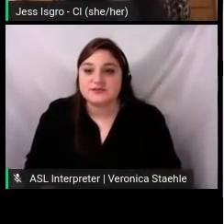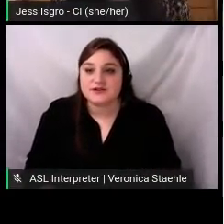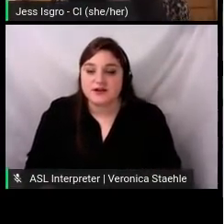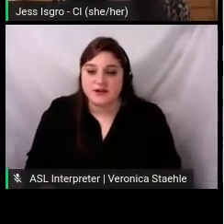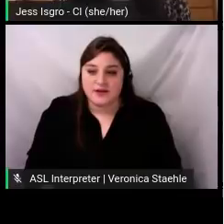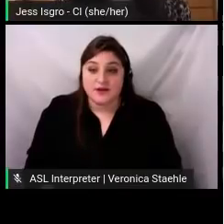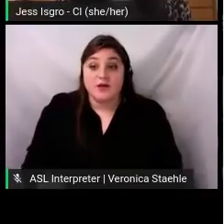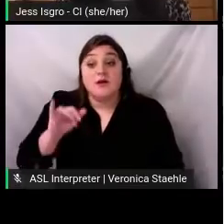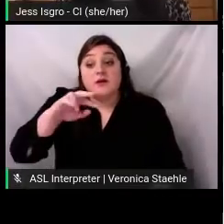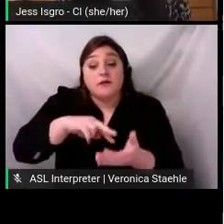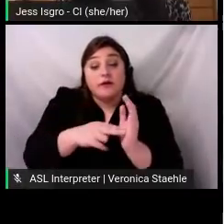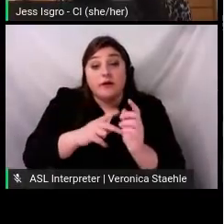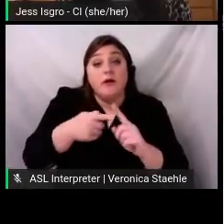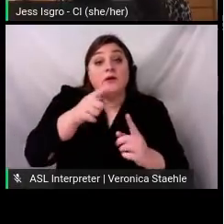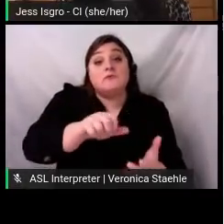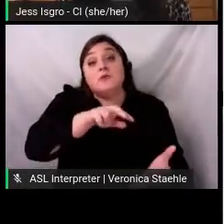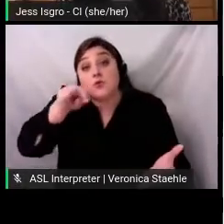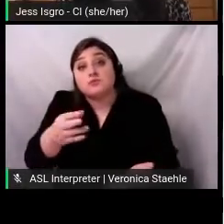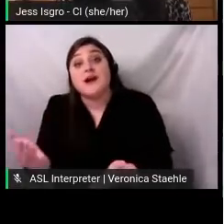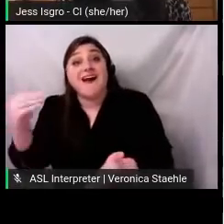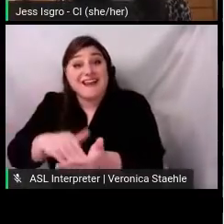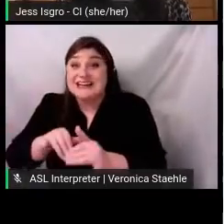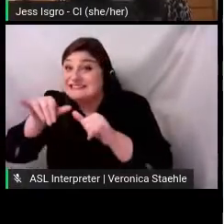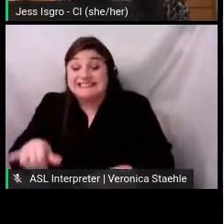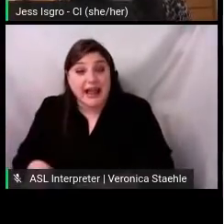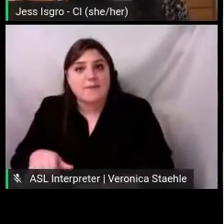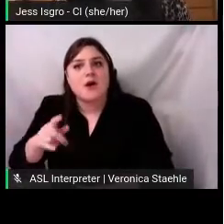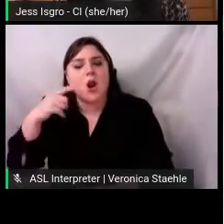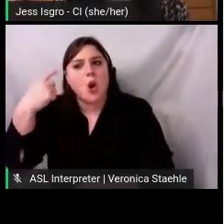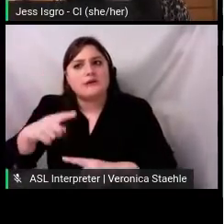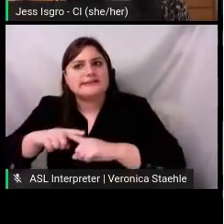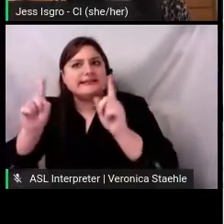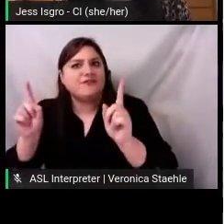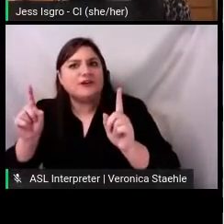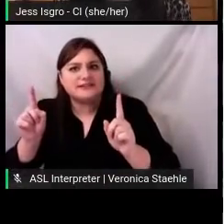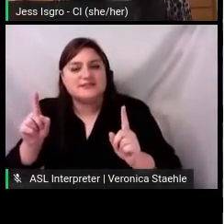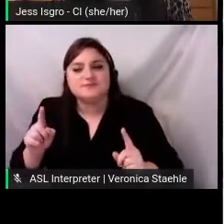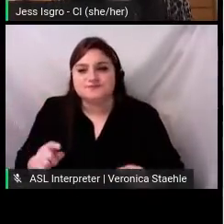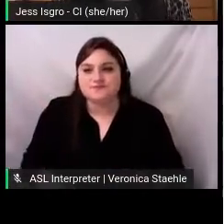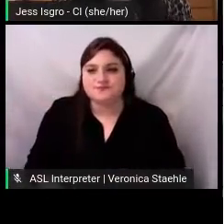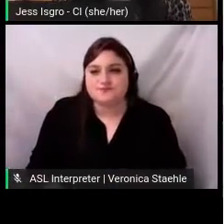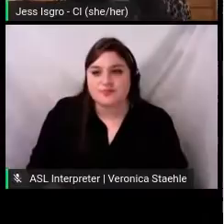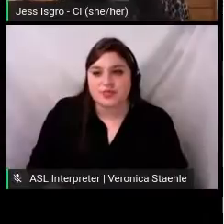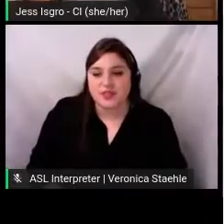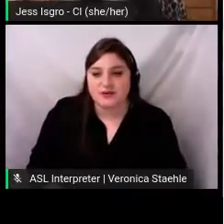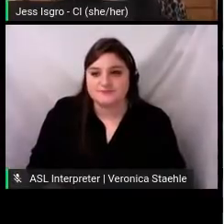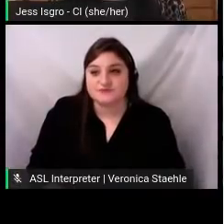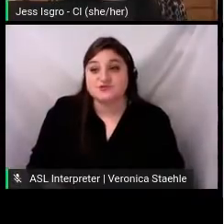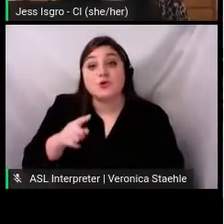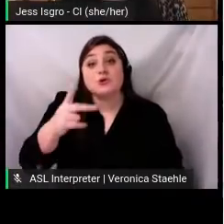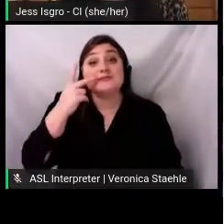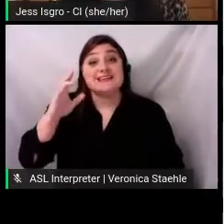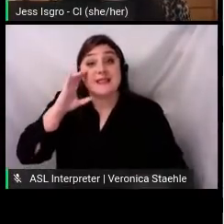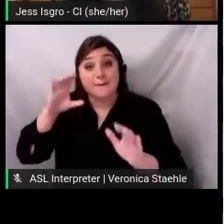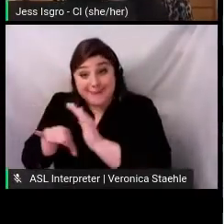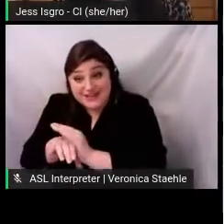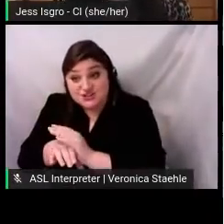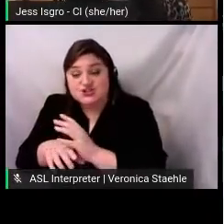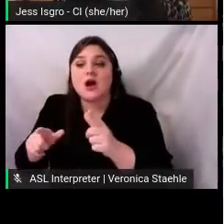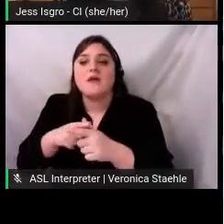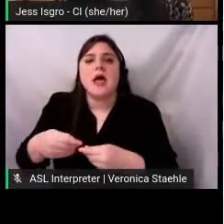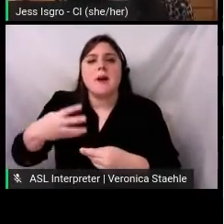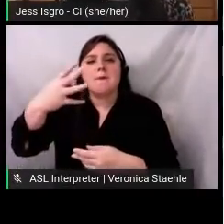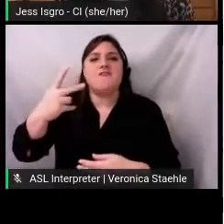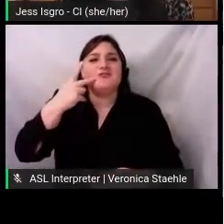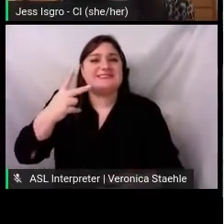feels like a new piece of content again. So the screen recording over on the right just gives you a sense of that. Next, you see an Instagram TV